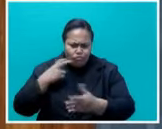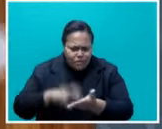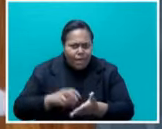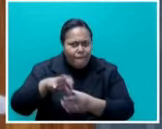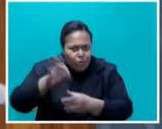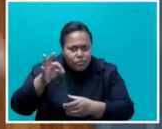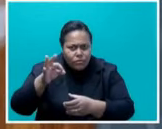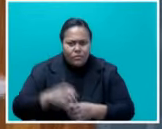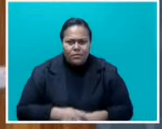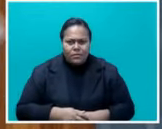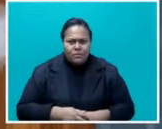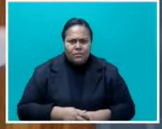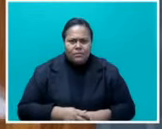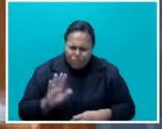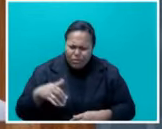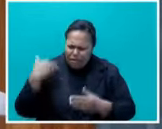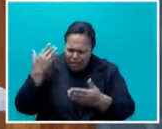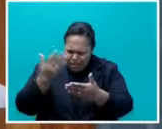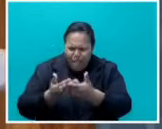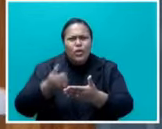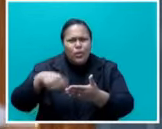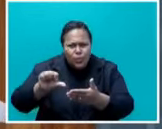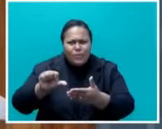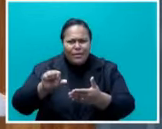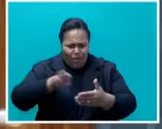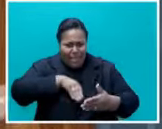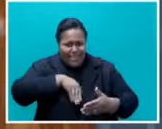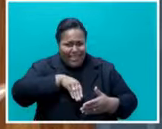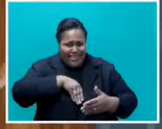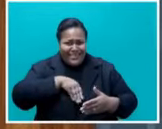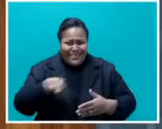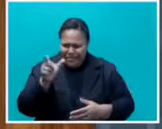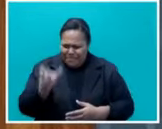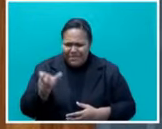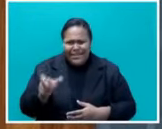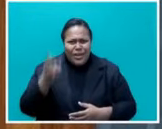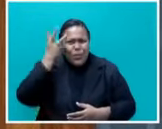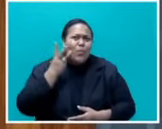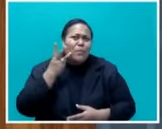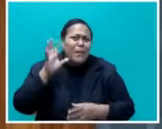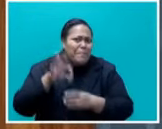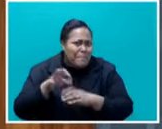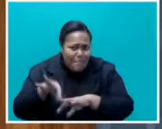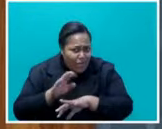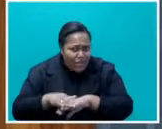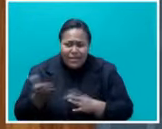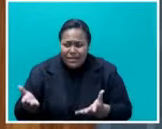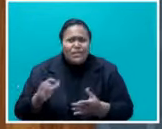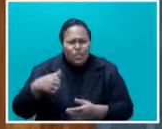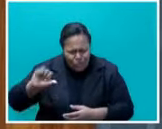which is what she's been using in the form of her ID, in all other IDs, it will also cost those that need to